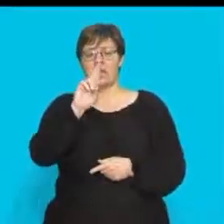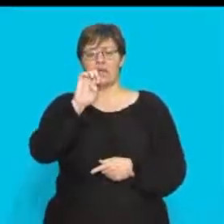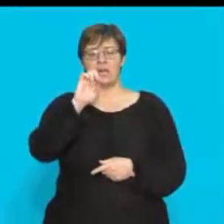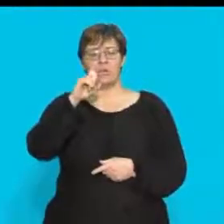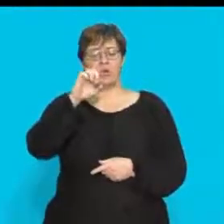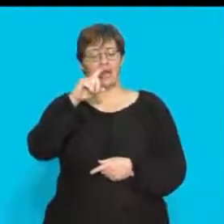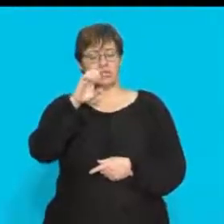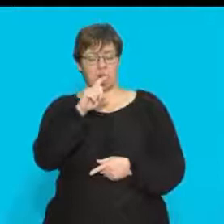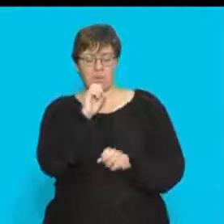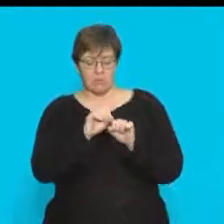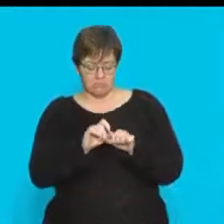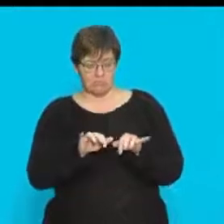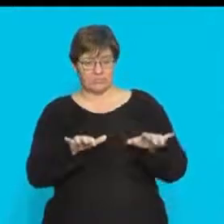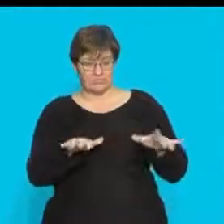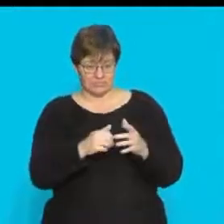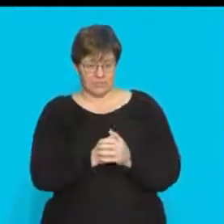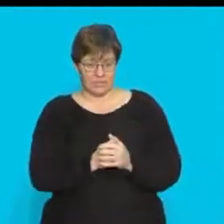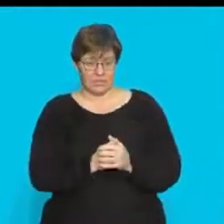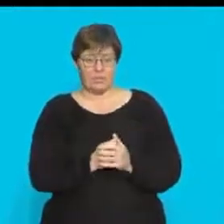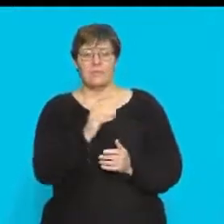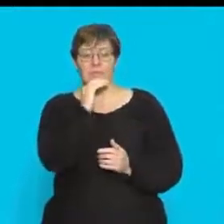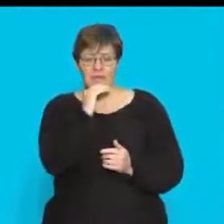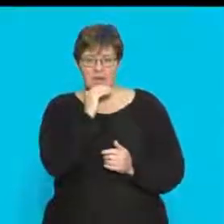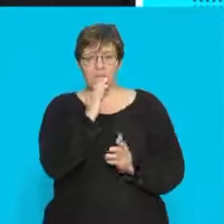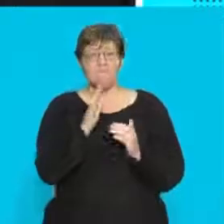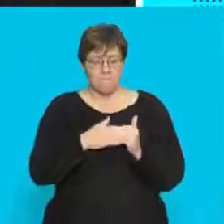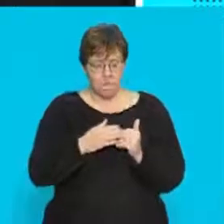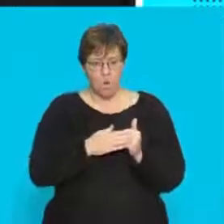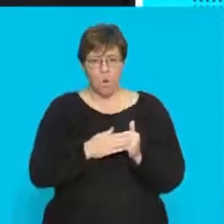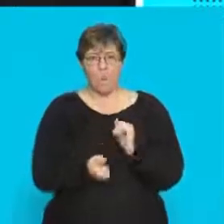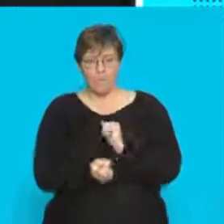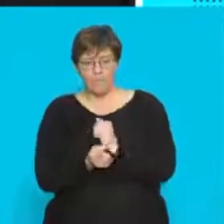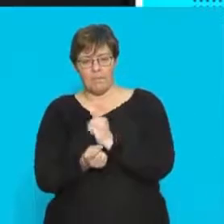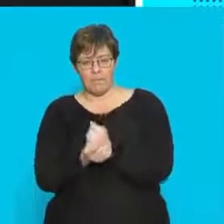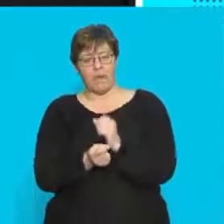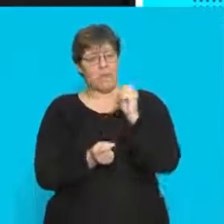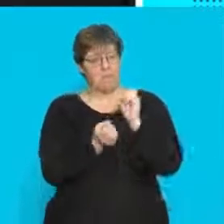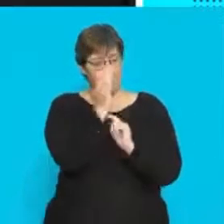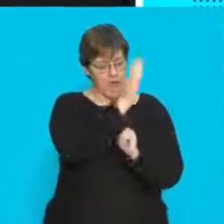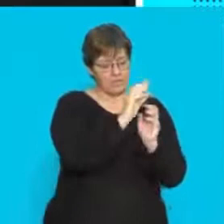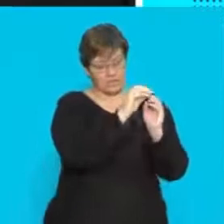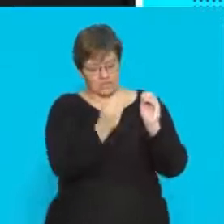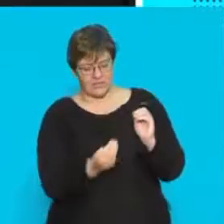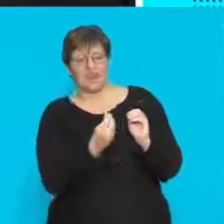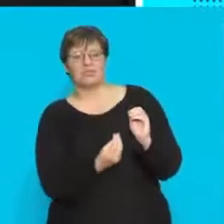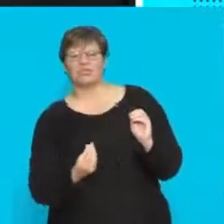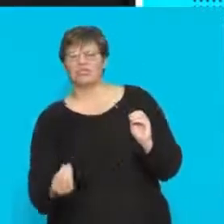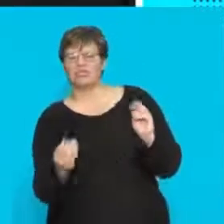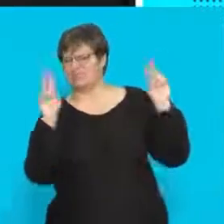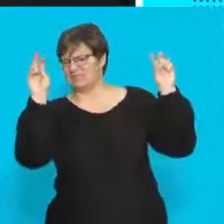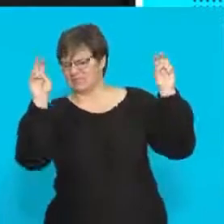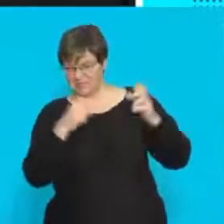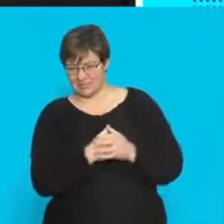is reproduction. Now, the concept of reproduction is to make offspring. What is offspring?